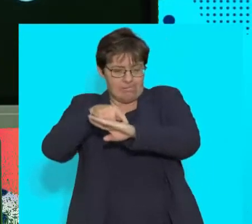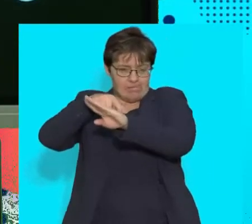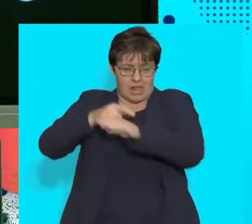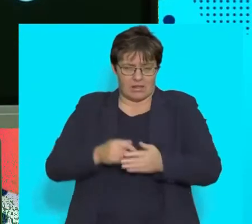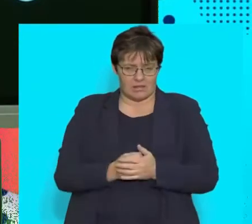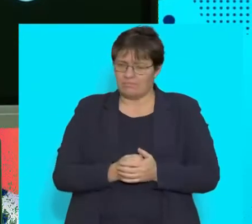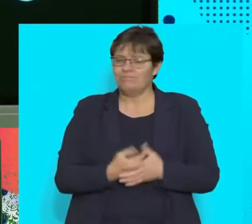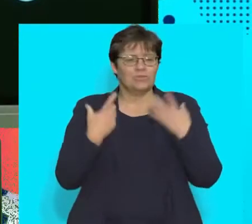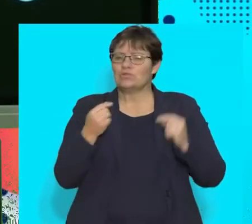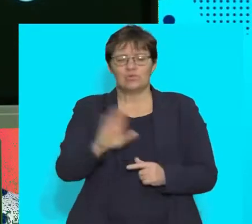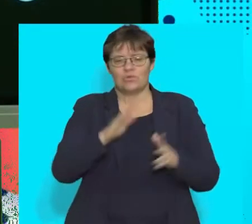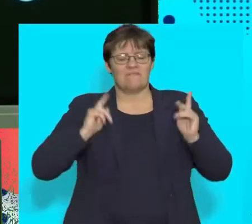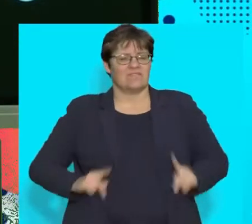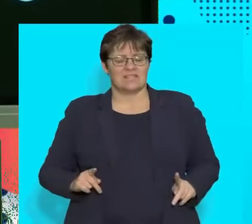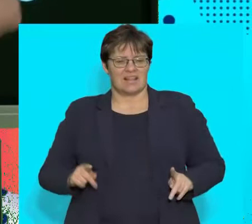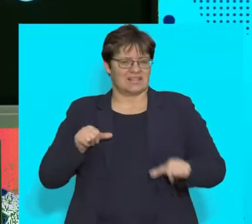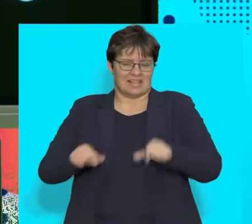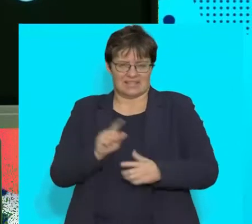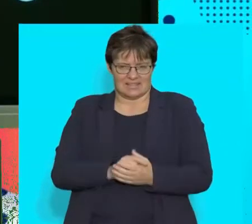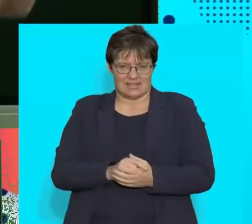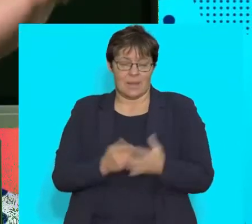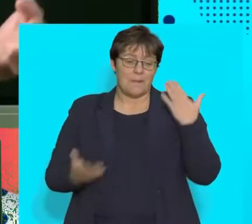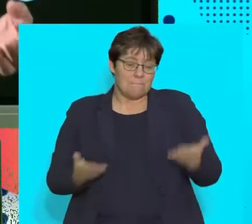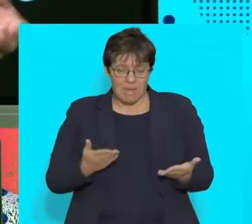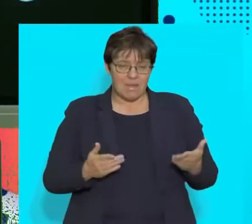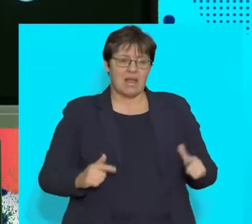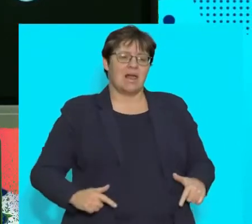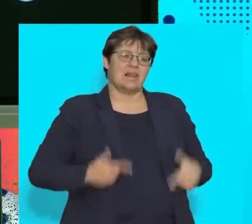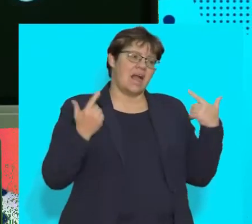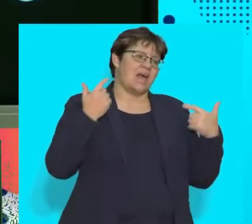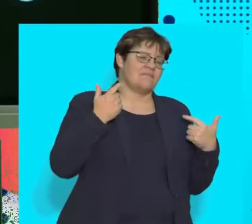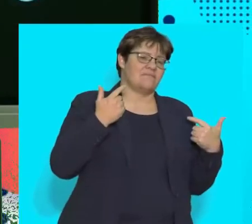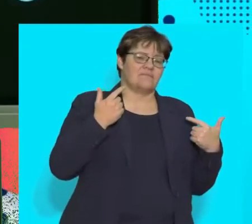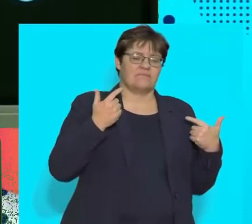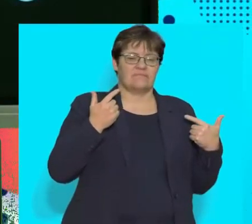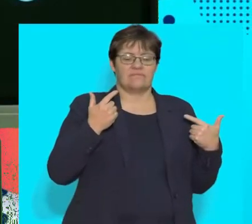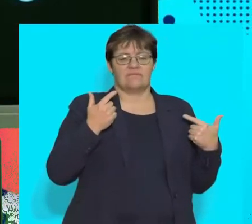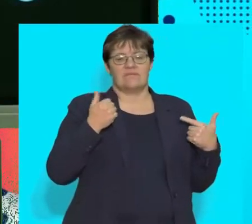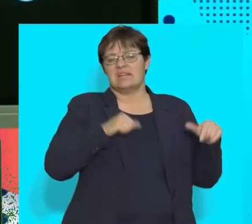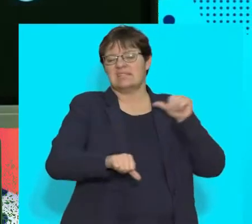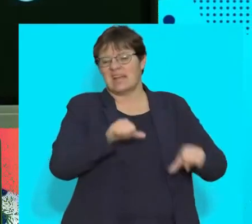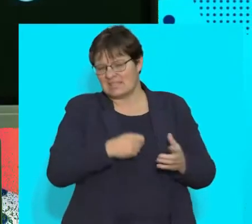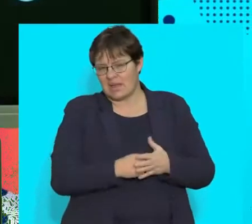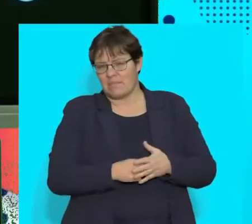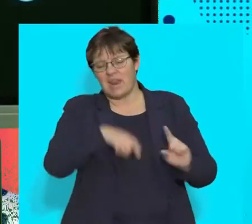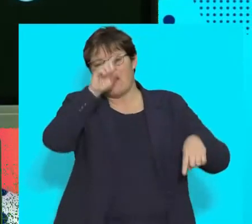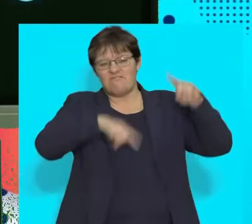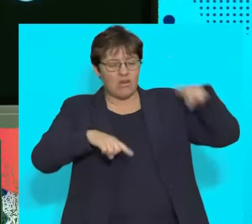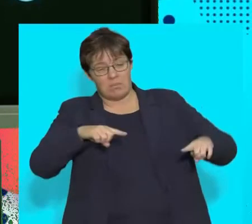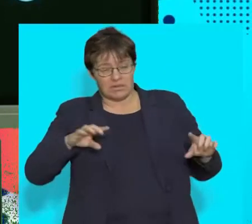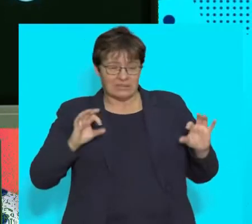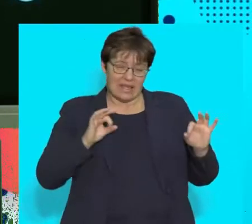That's not how we do it in physical science. You might do it in life science like that, where the variables aren't